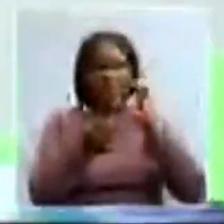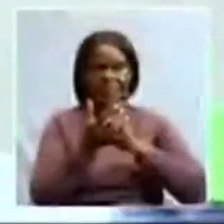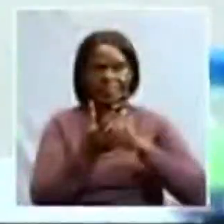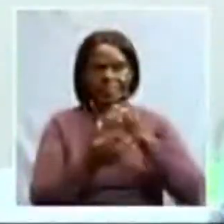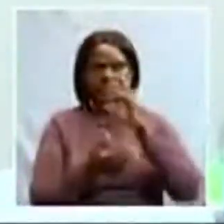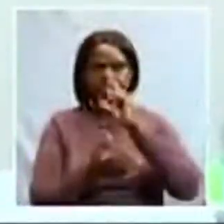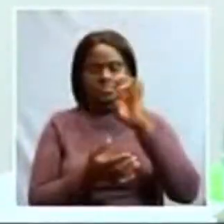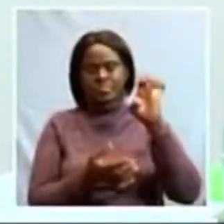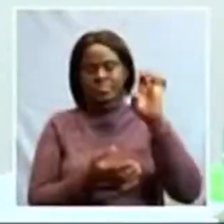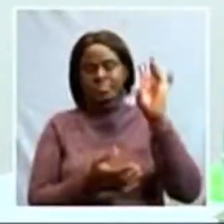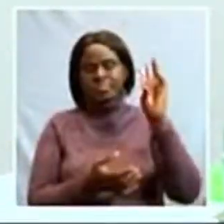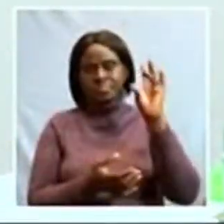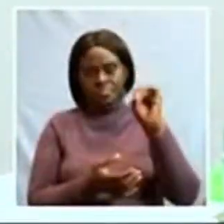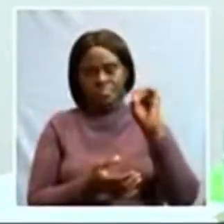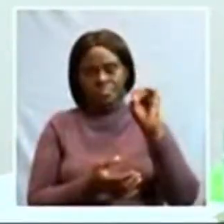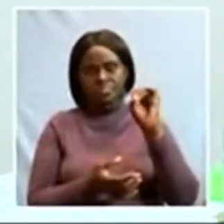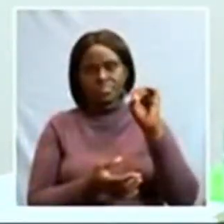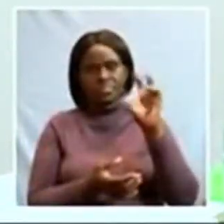30,770.